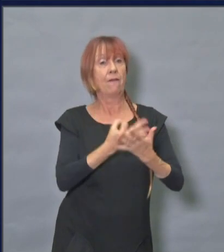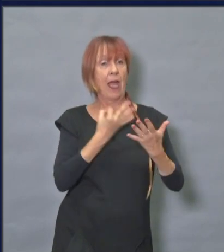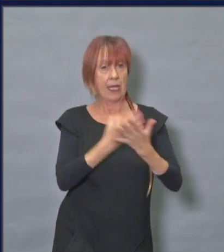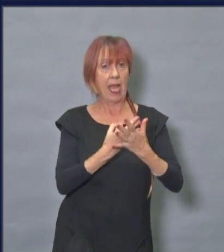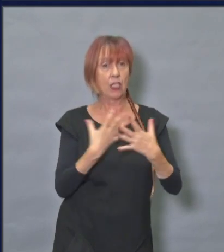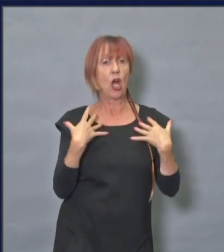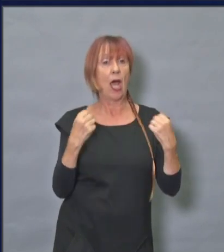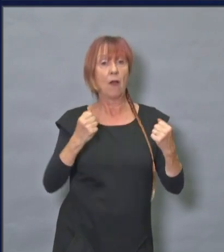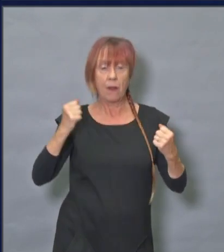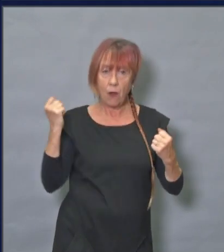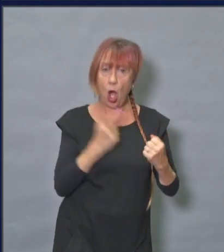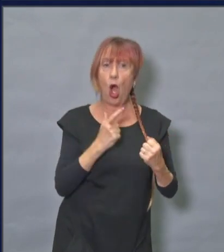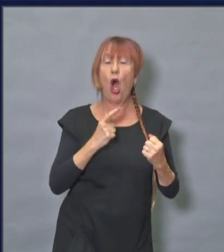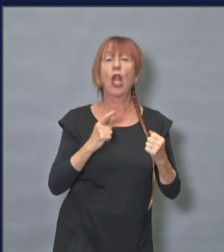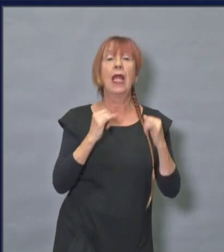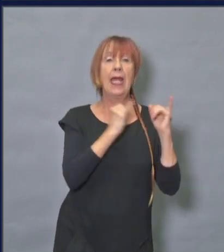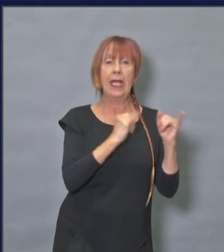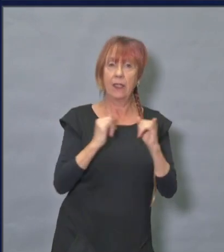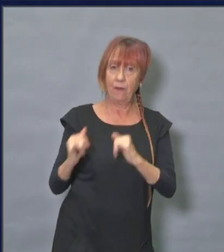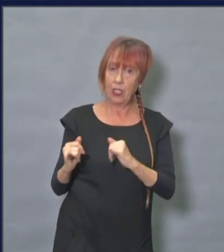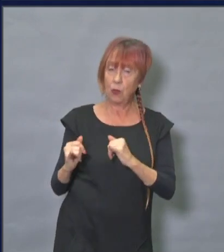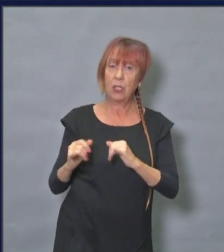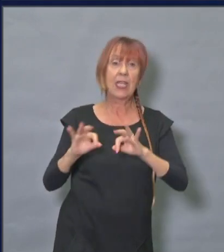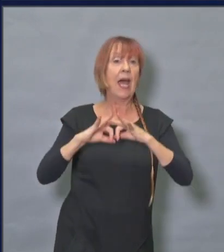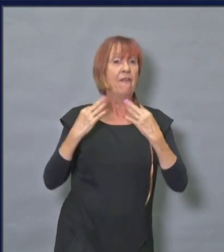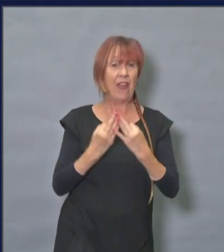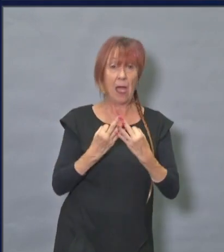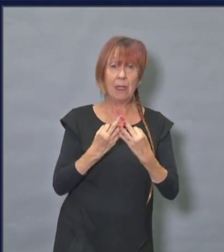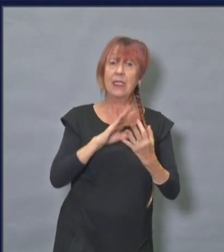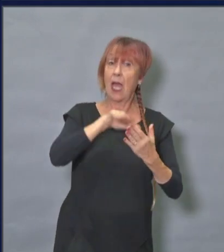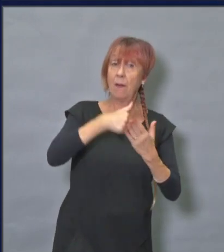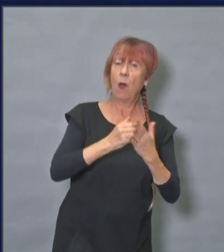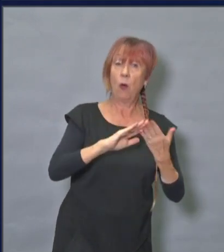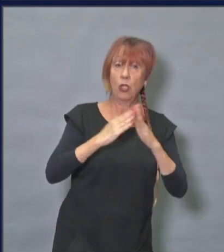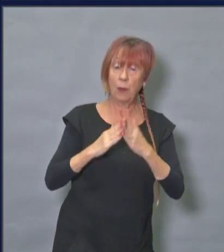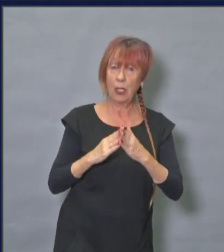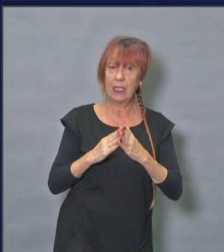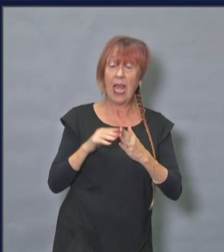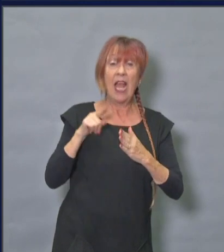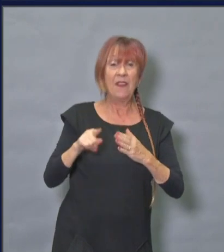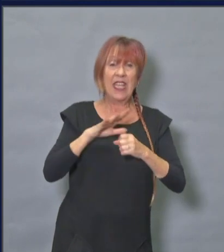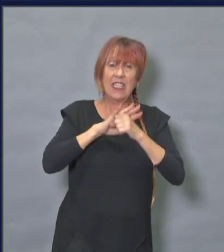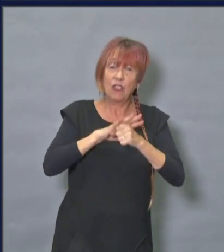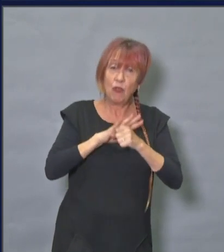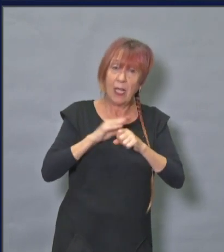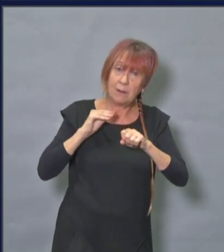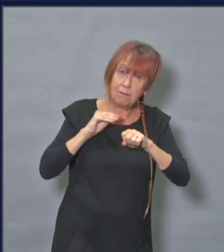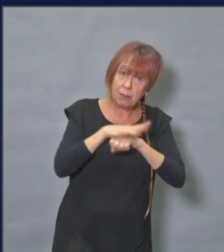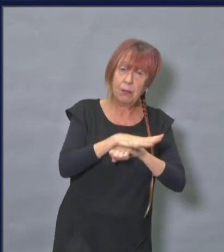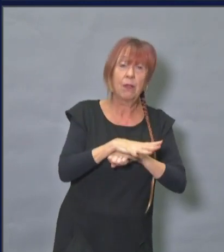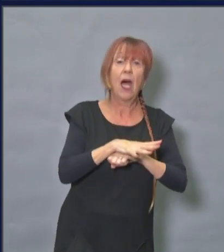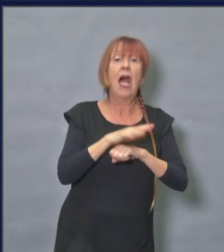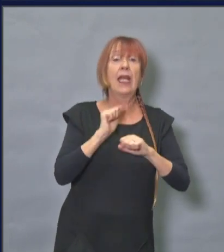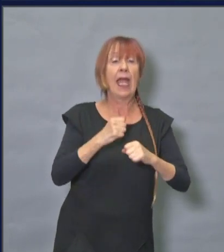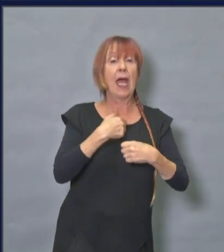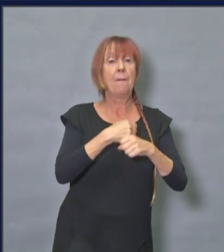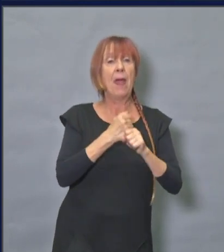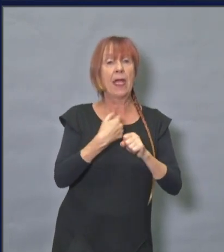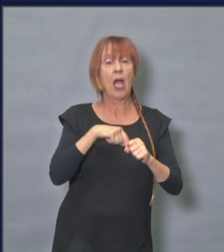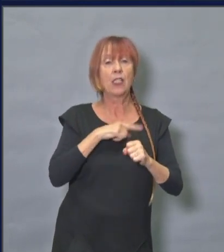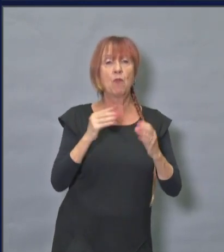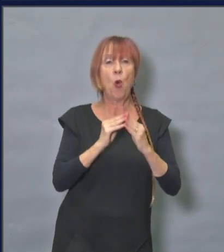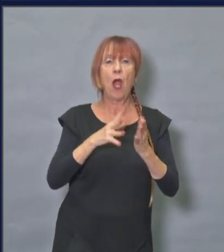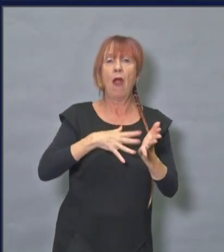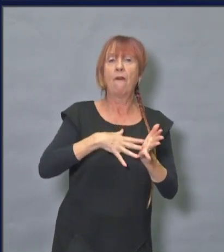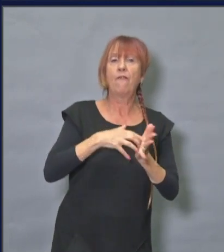of all individuals, families, and entire communities. These stressors over time can make us more vulnerable to